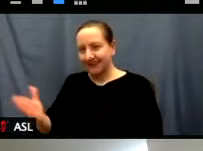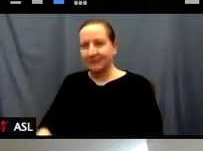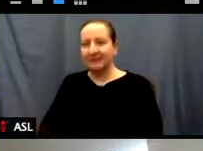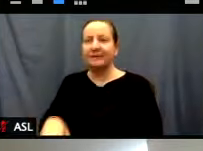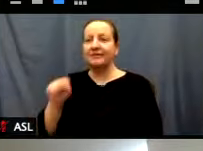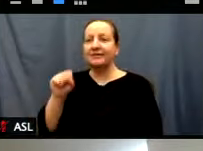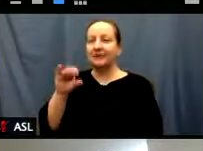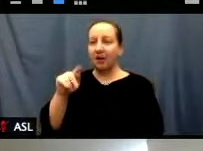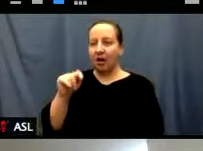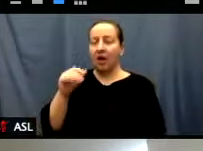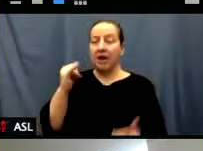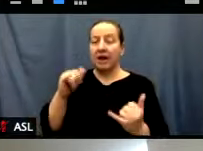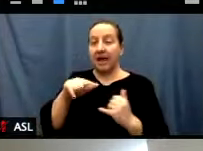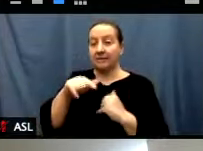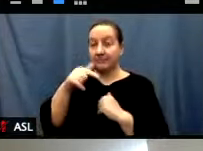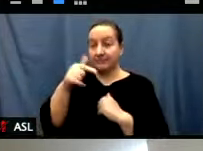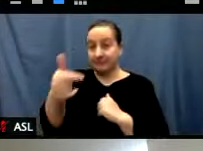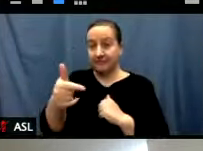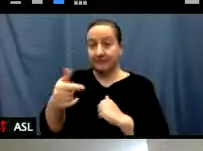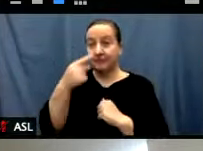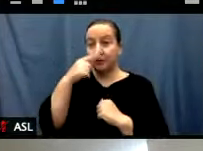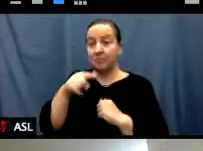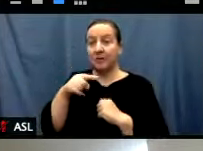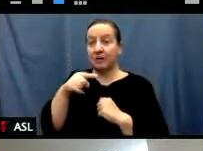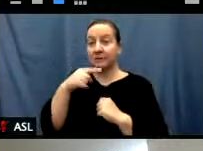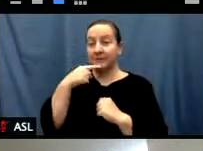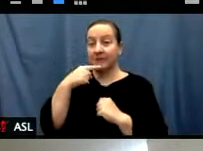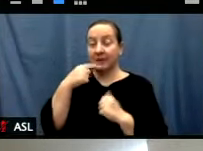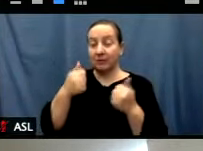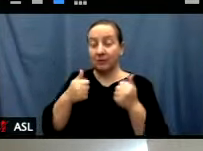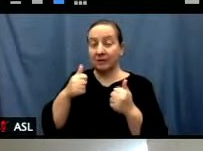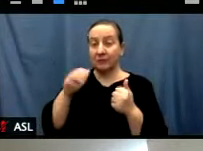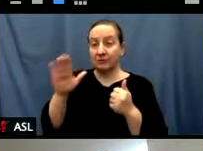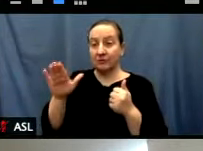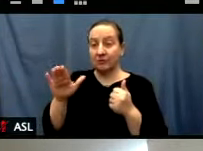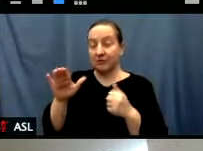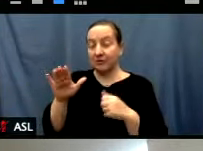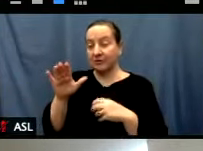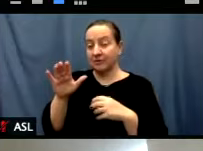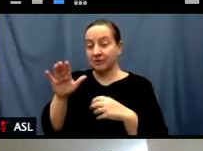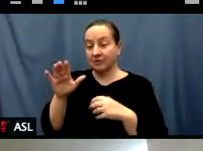Scott, I'm going to take it over to you, and if you could say which outlet that you're with.